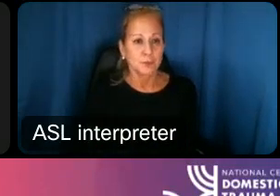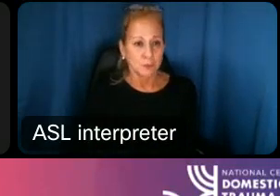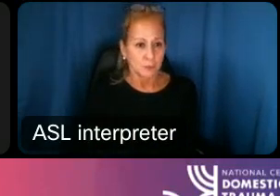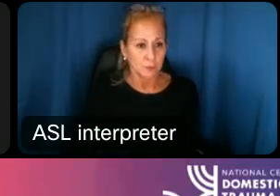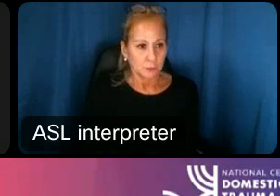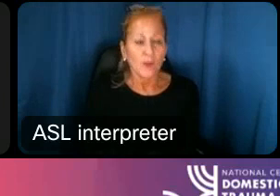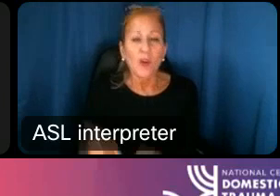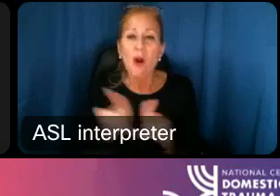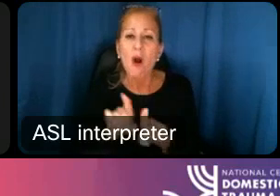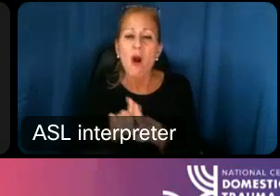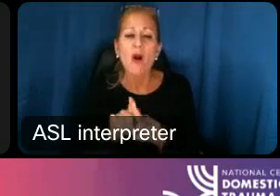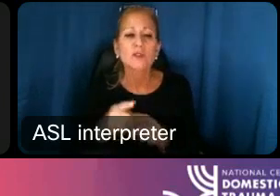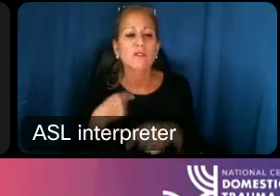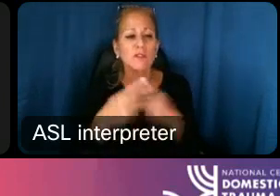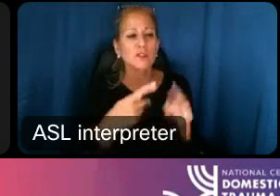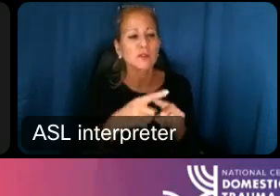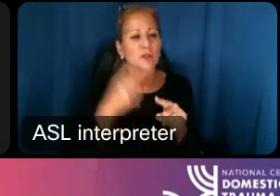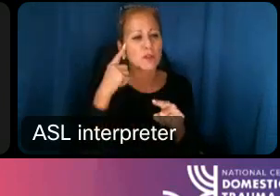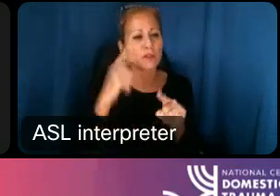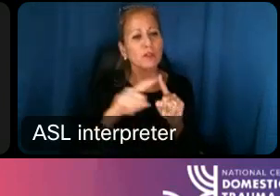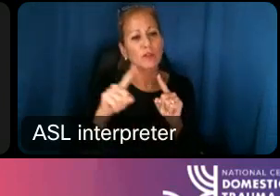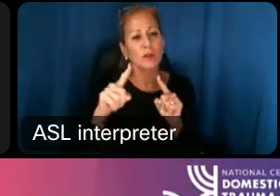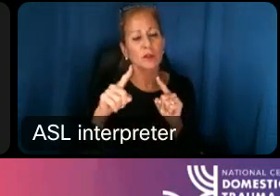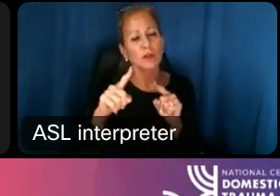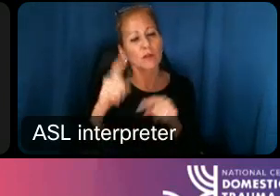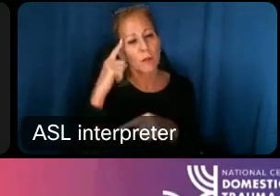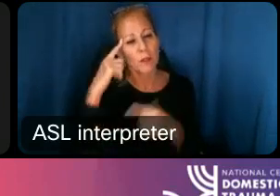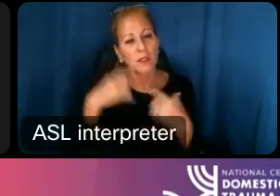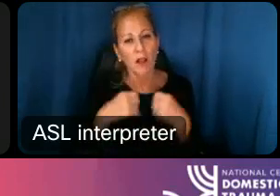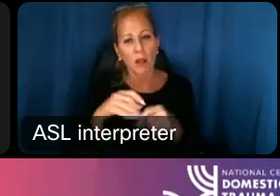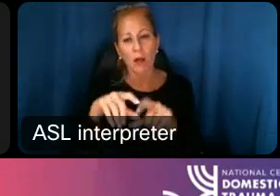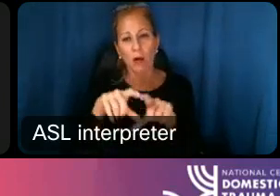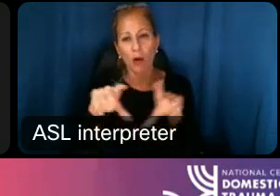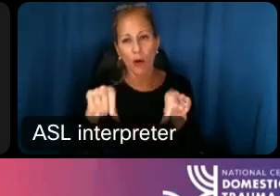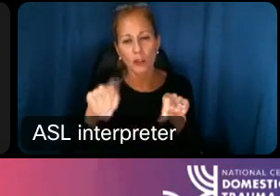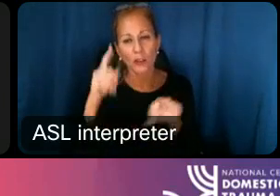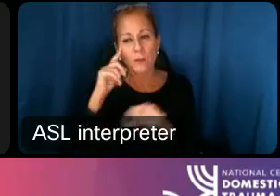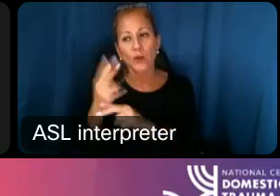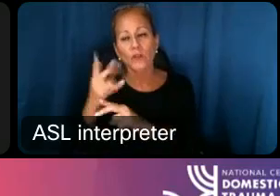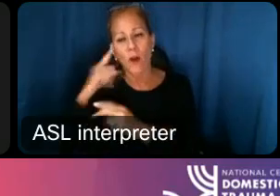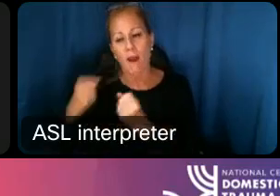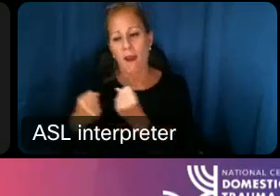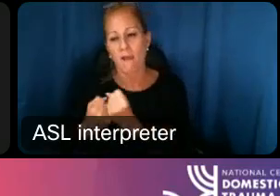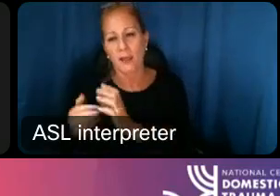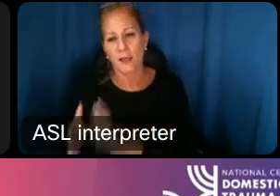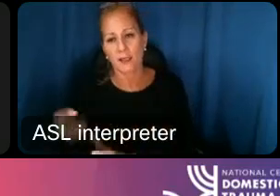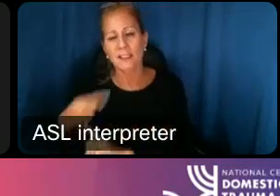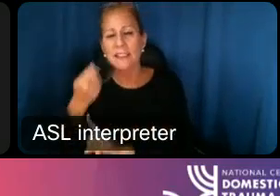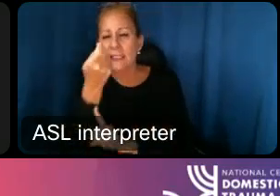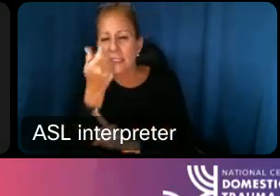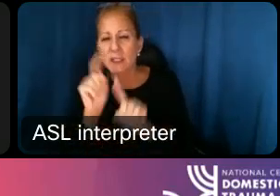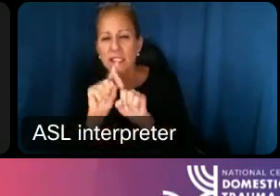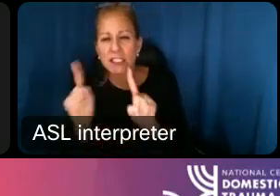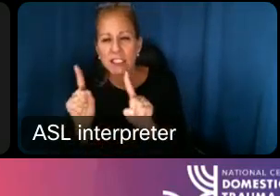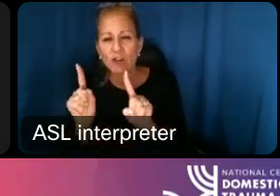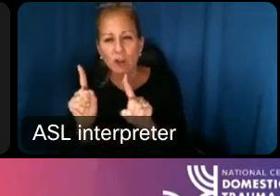We've also made versions of the mental health and substance use coercion palm cards for use by advocates, which have slightly different